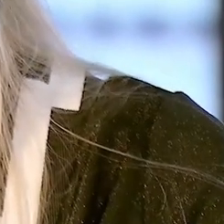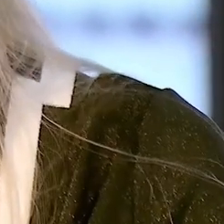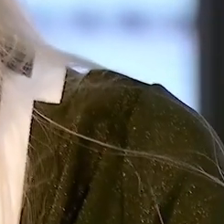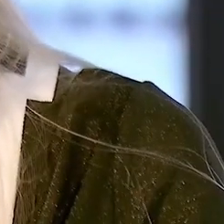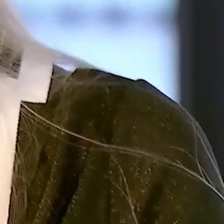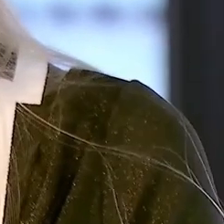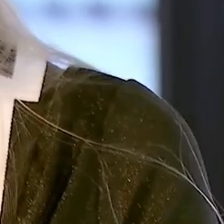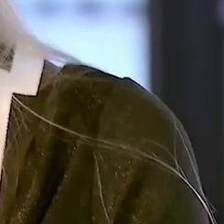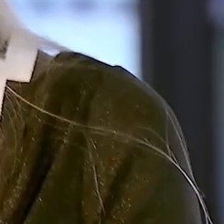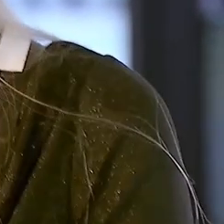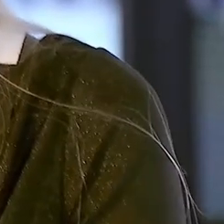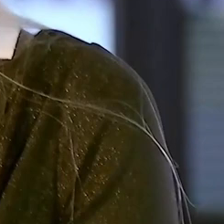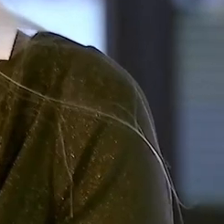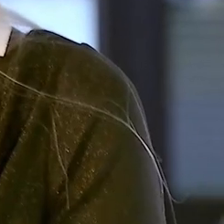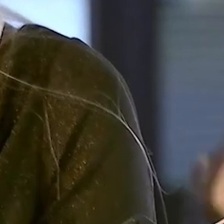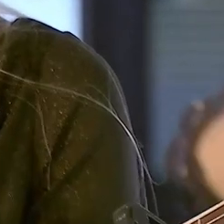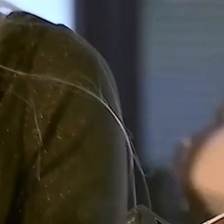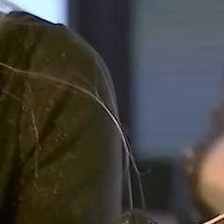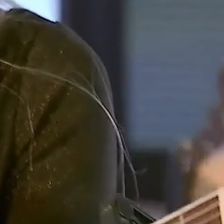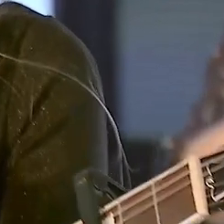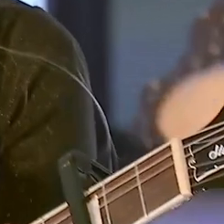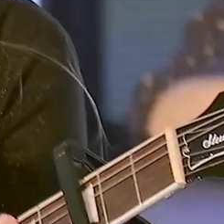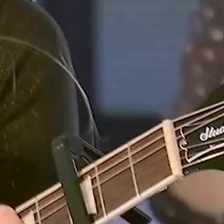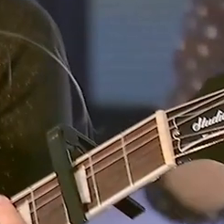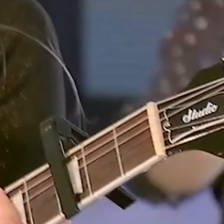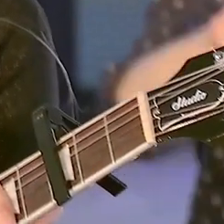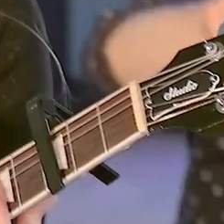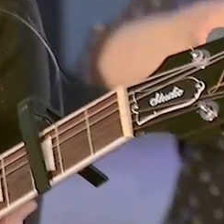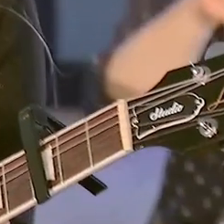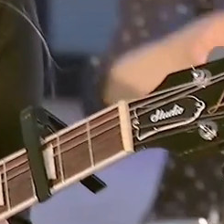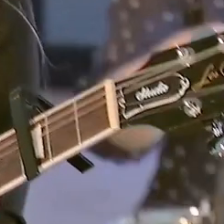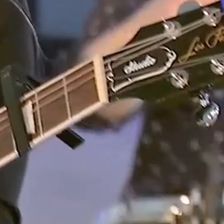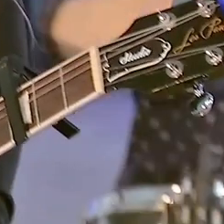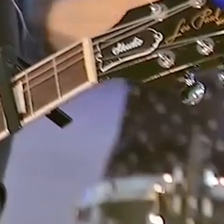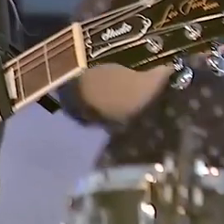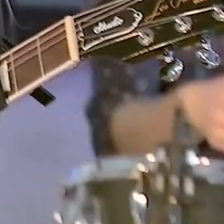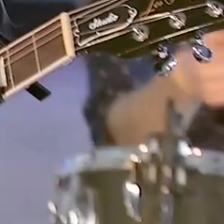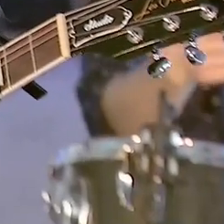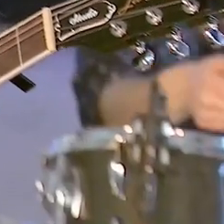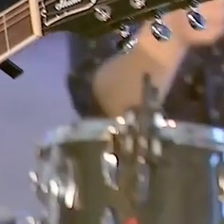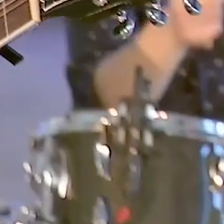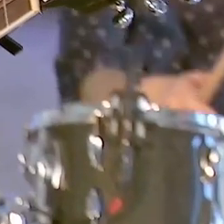love. I don't know how someone controlled you.